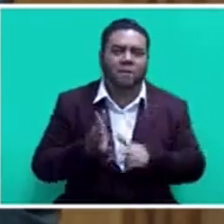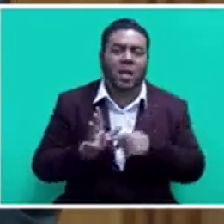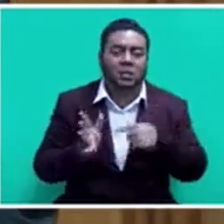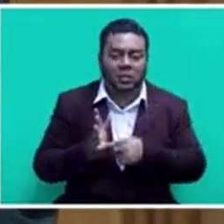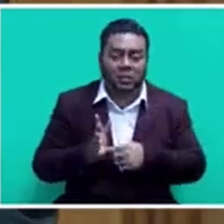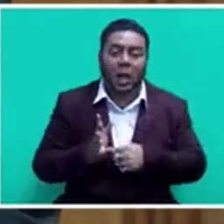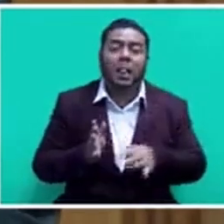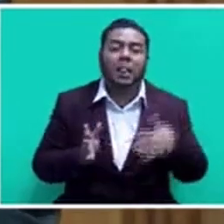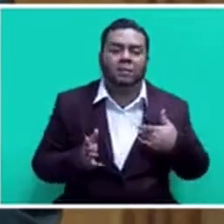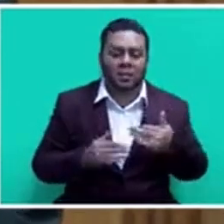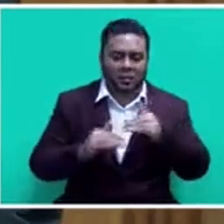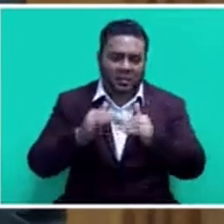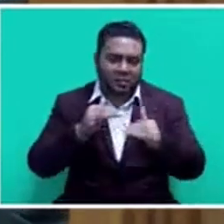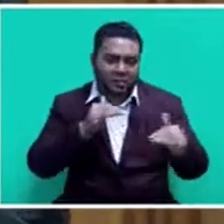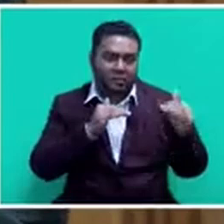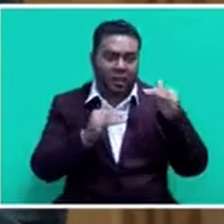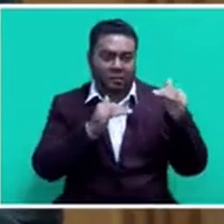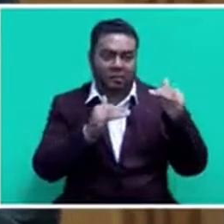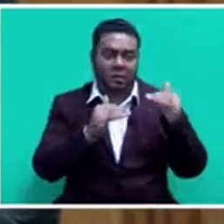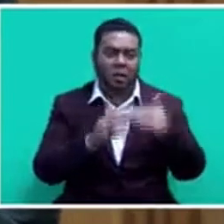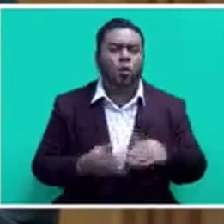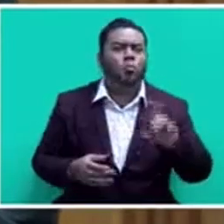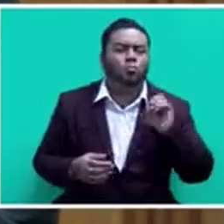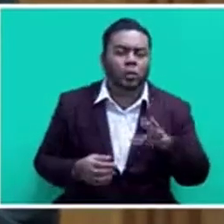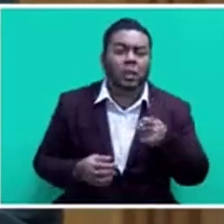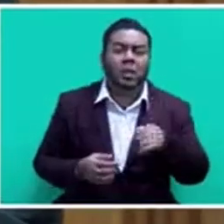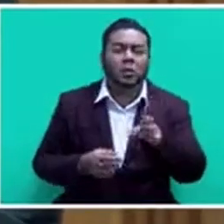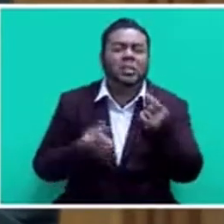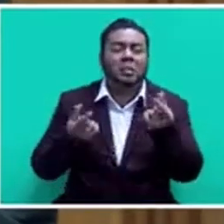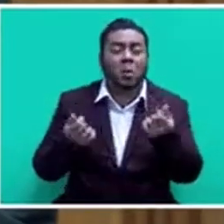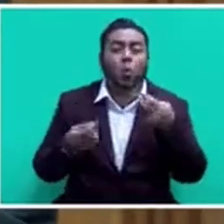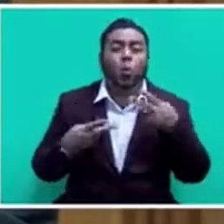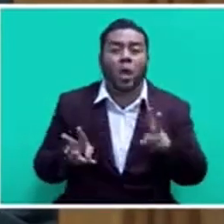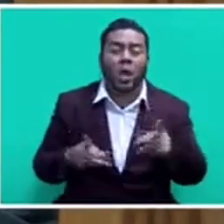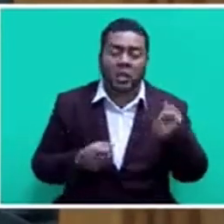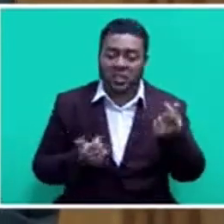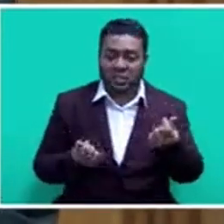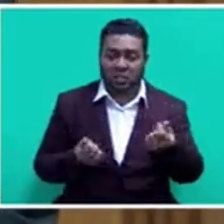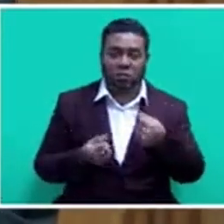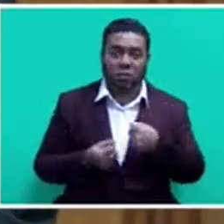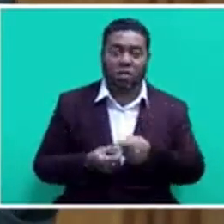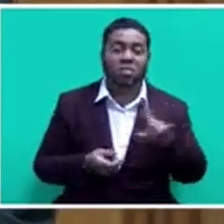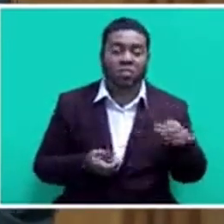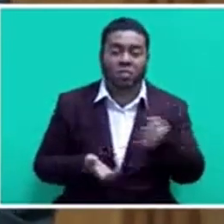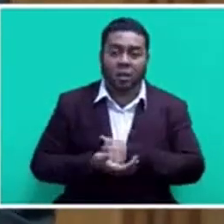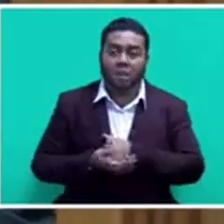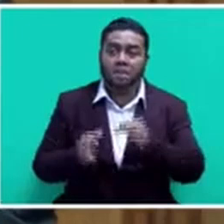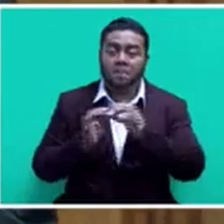Honorable Speaker, to put it in the most simplest way possible to all Fijians, the Biman's